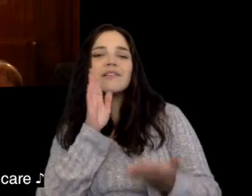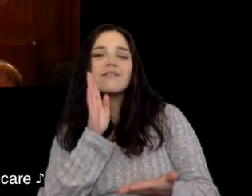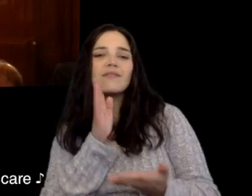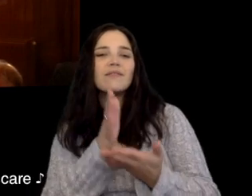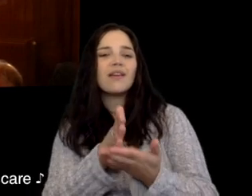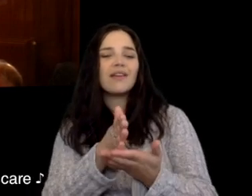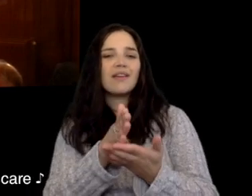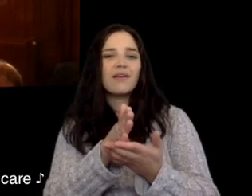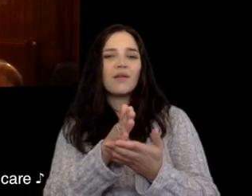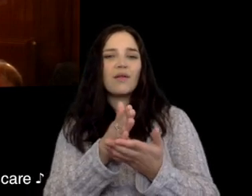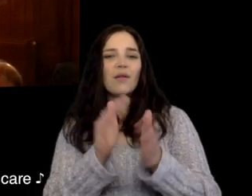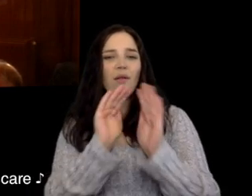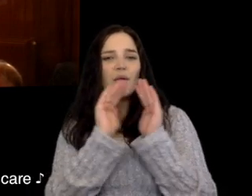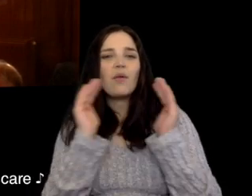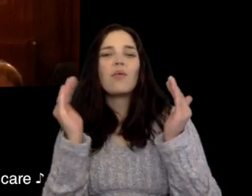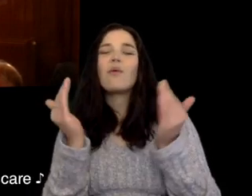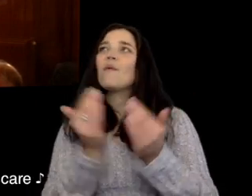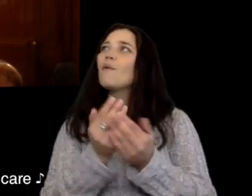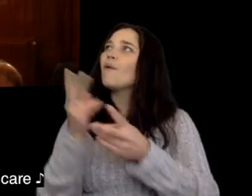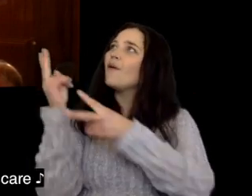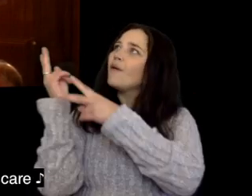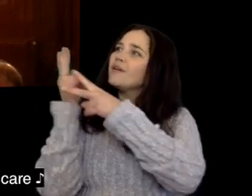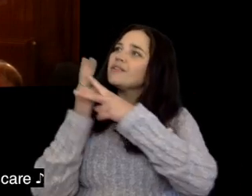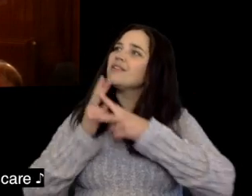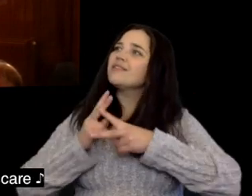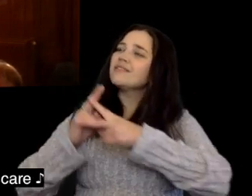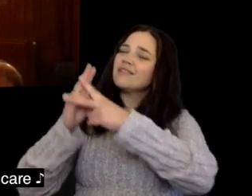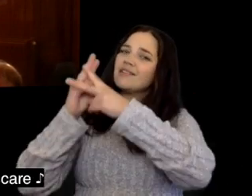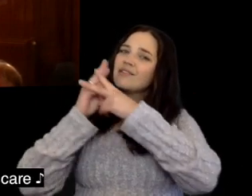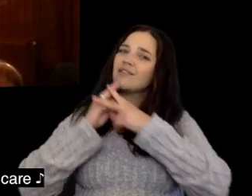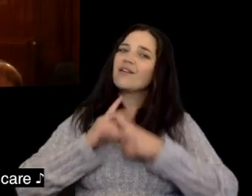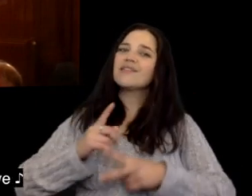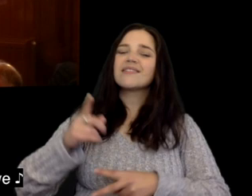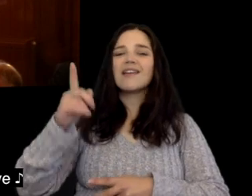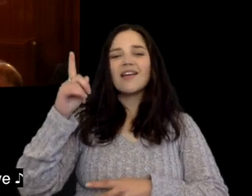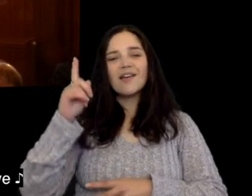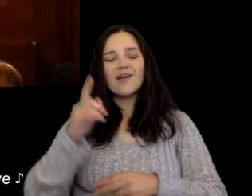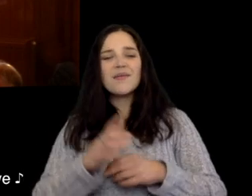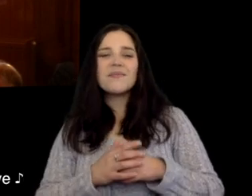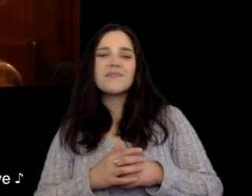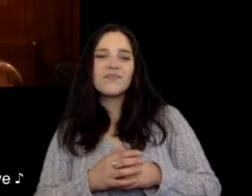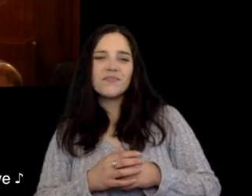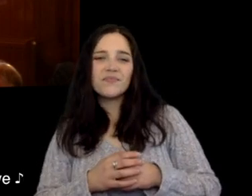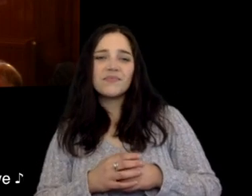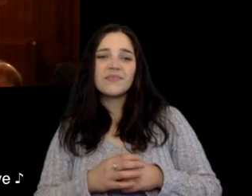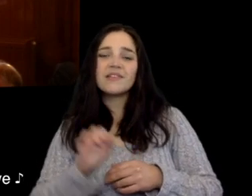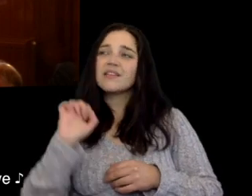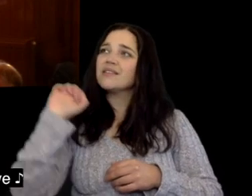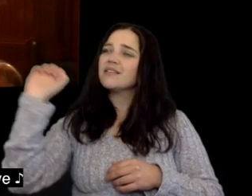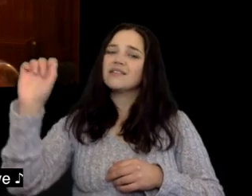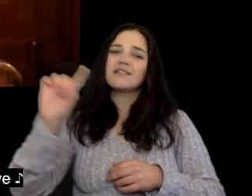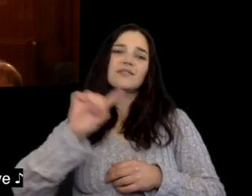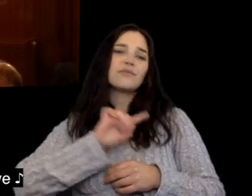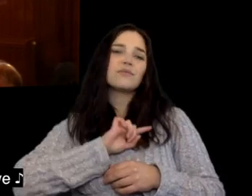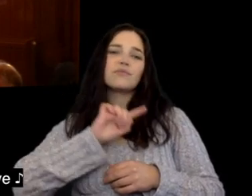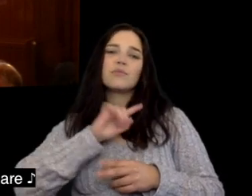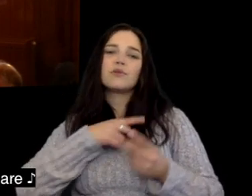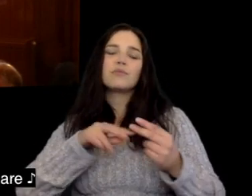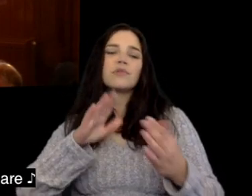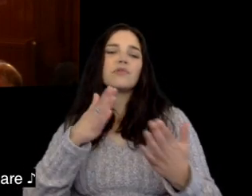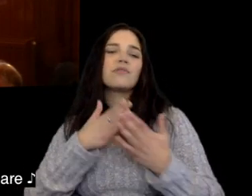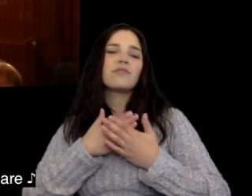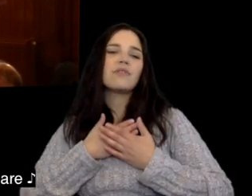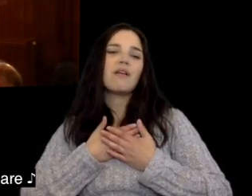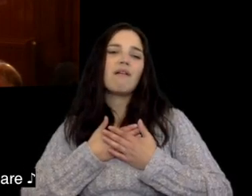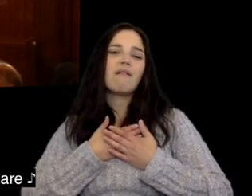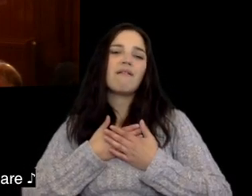Look forward in faith, the world is in God's care.